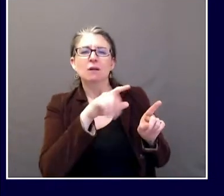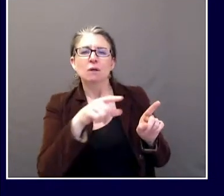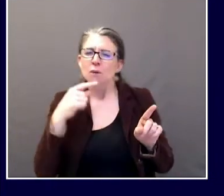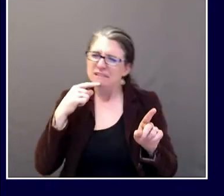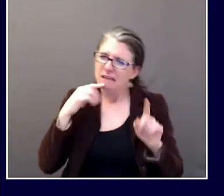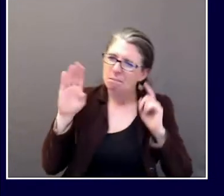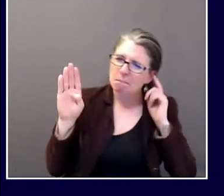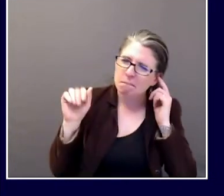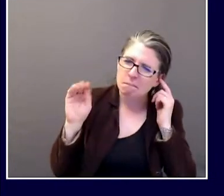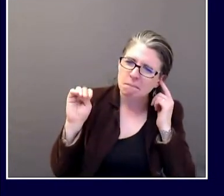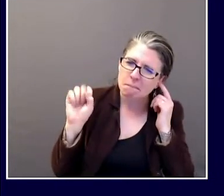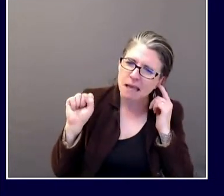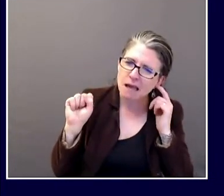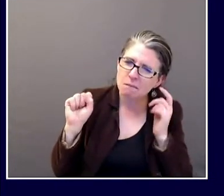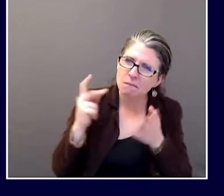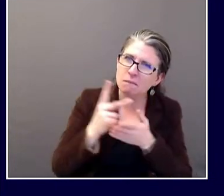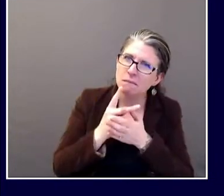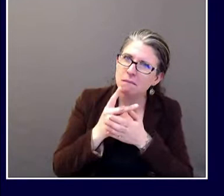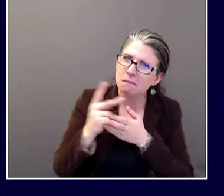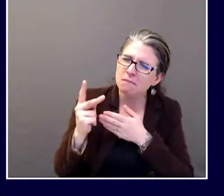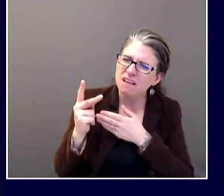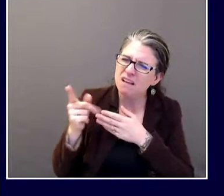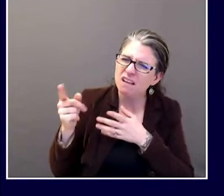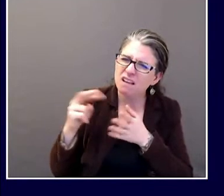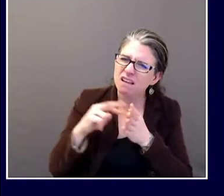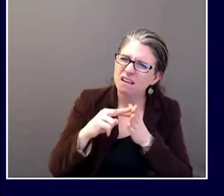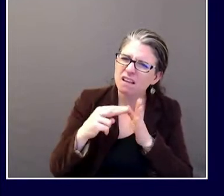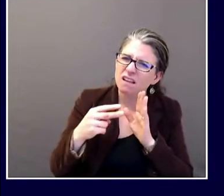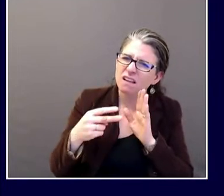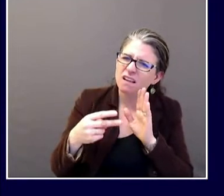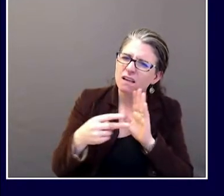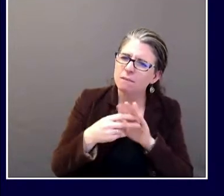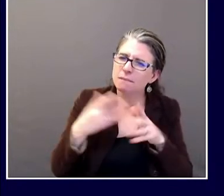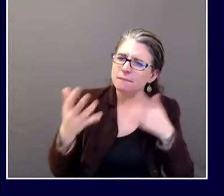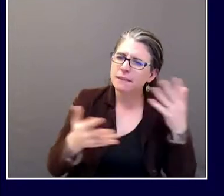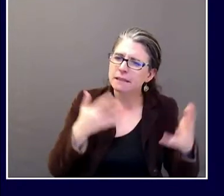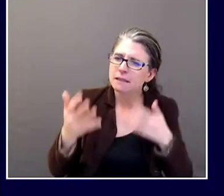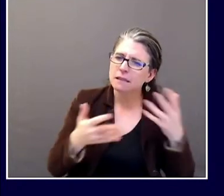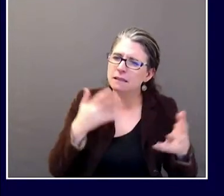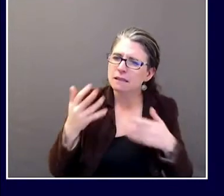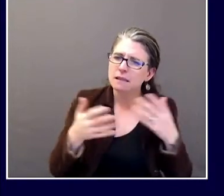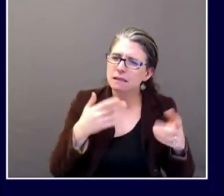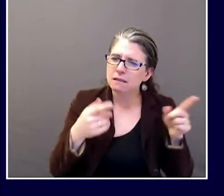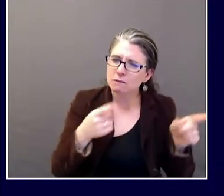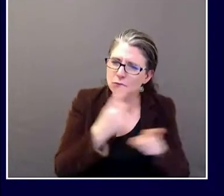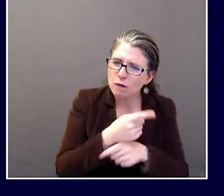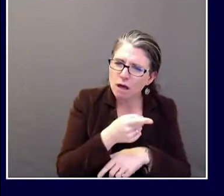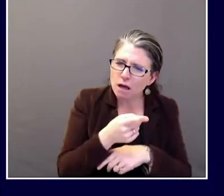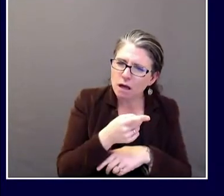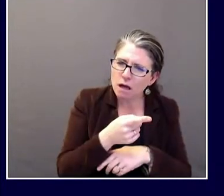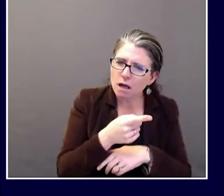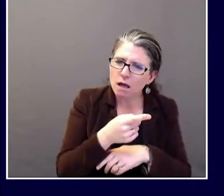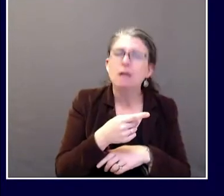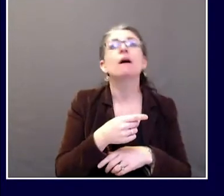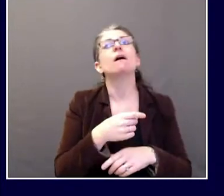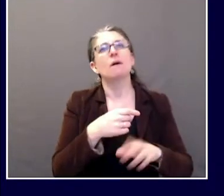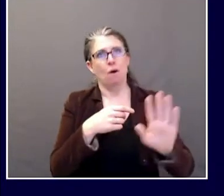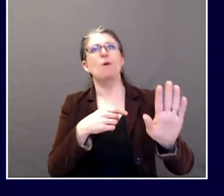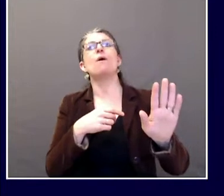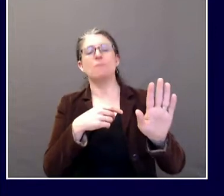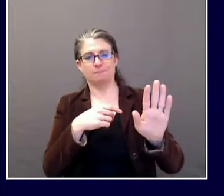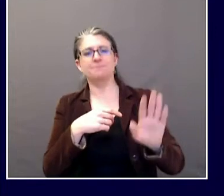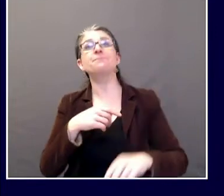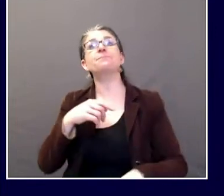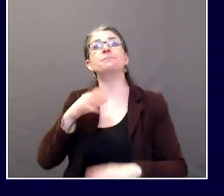the practice did not live up to the promise. It was intended to be a flexible, dynamic, one-stop shop that